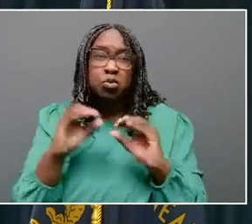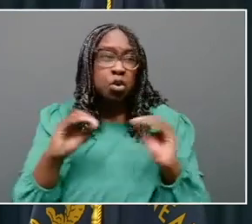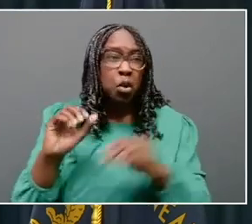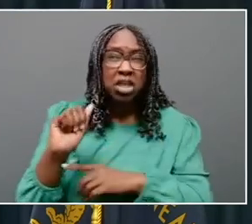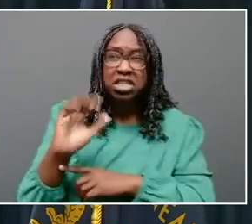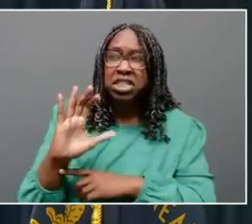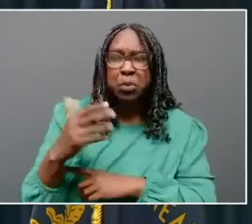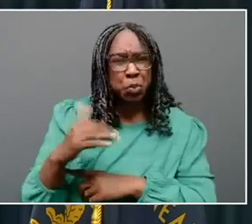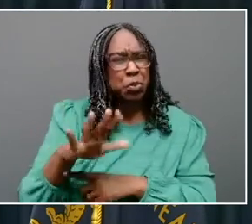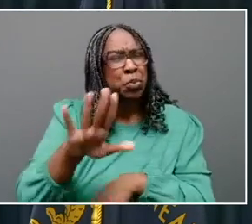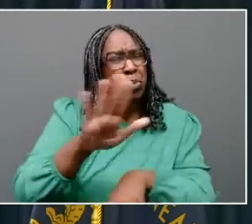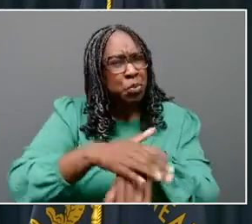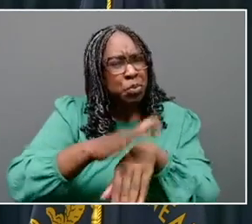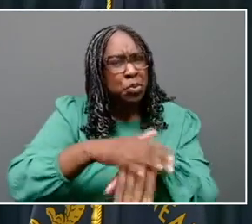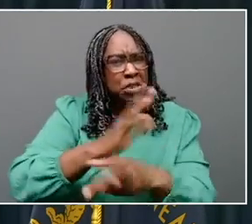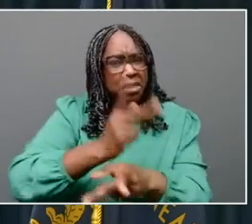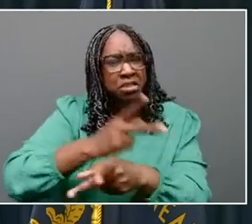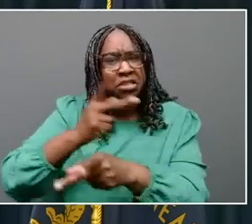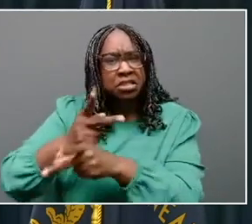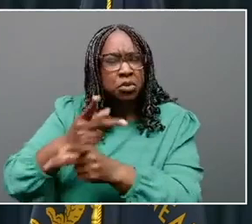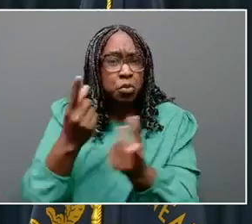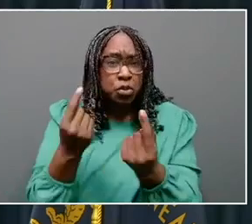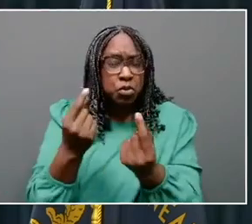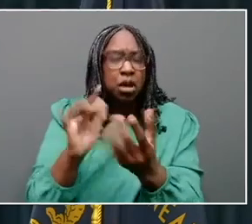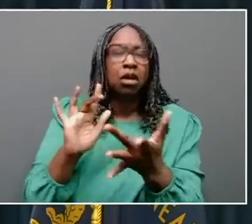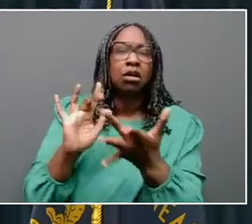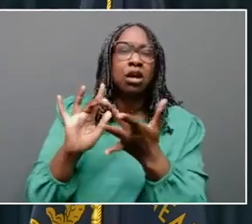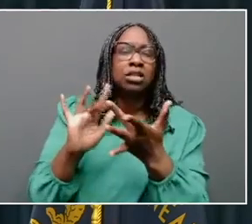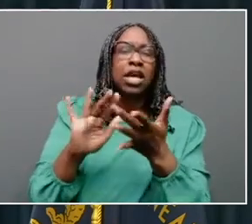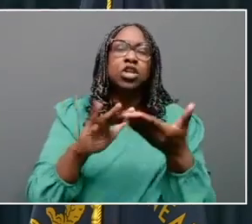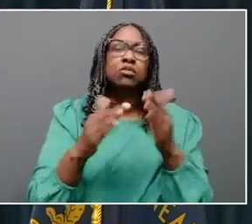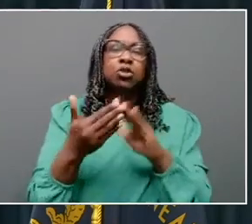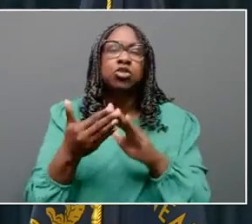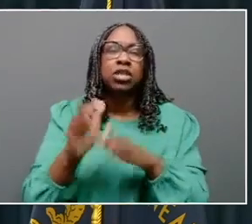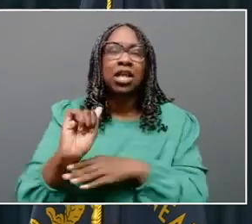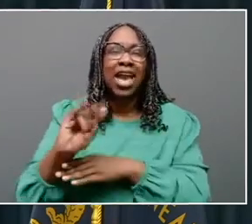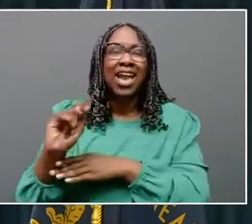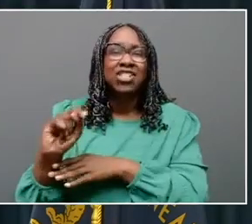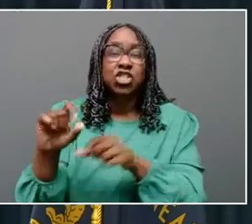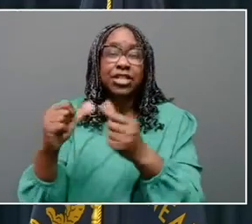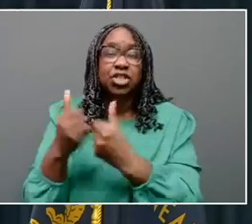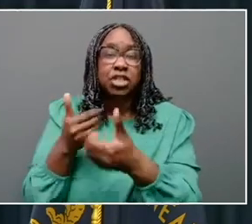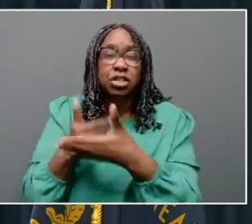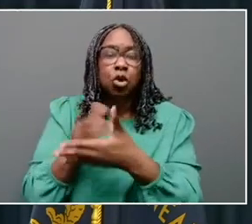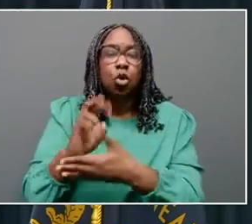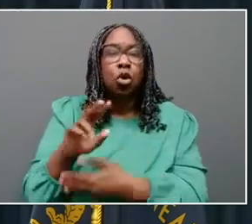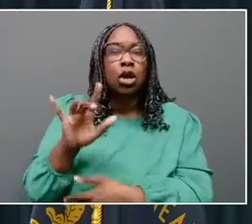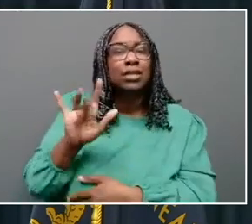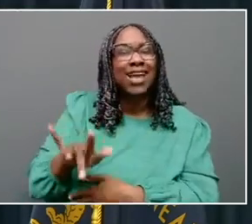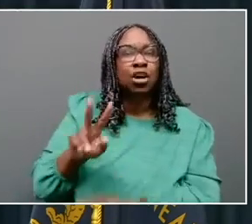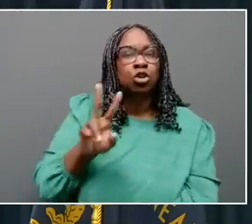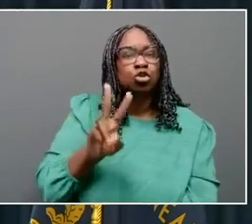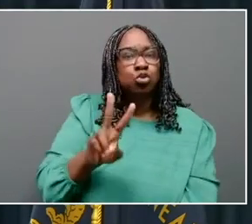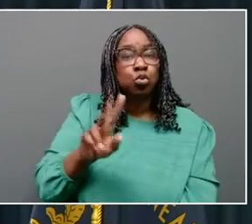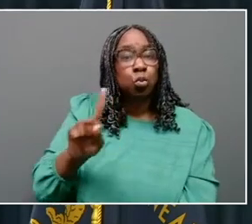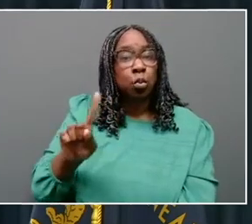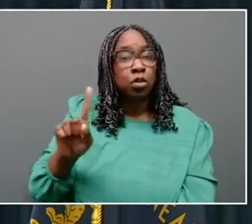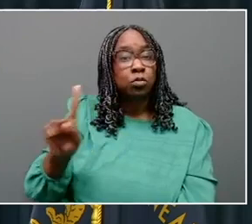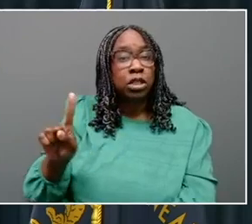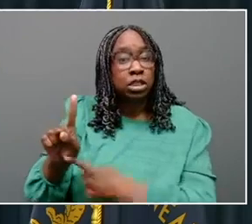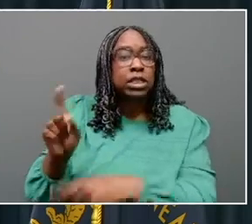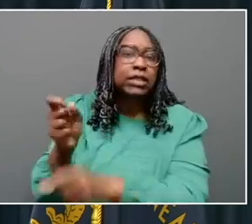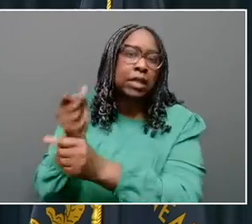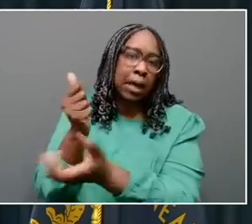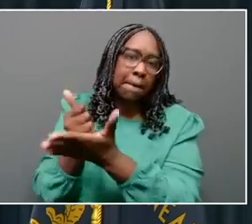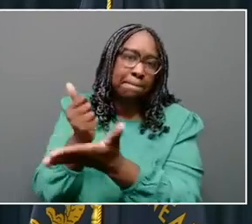can contact the Community Action Agency near you or dial 211. All right, sheltering from eastern